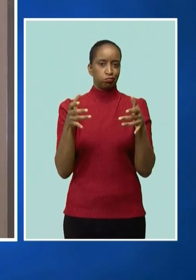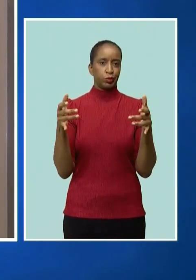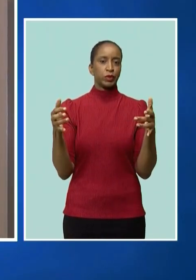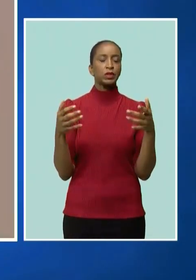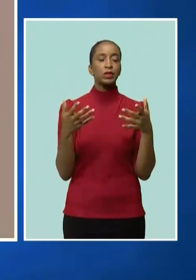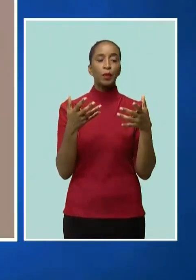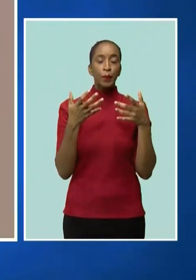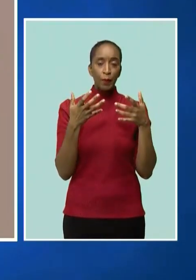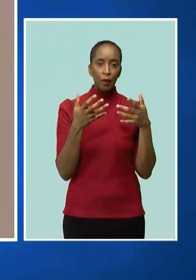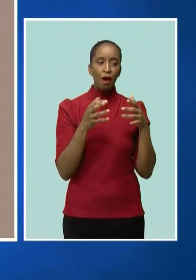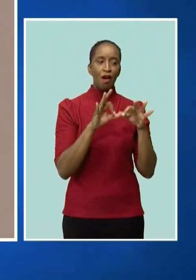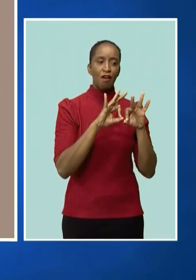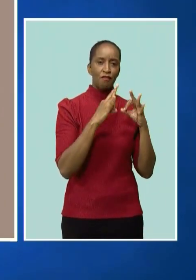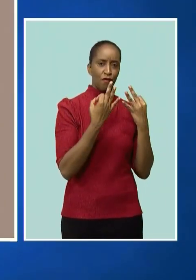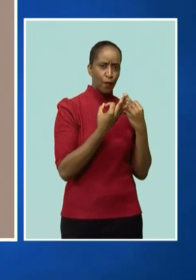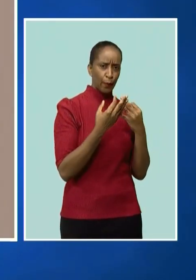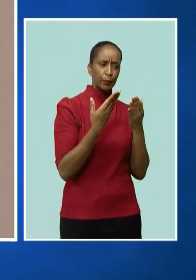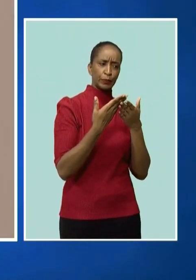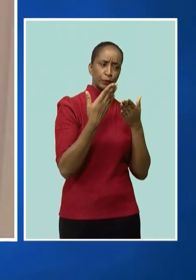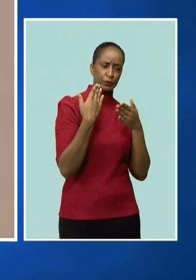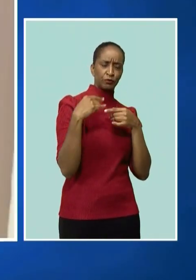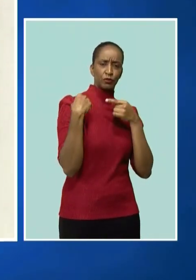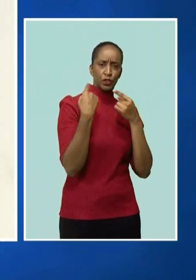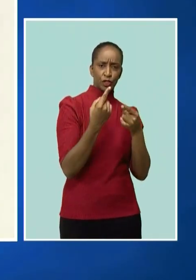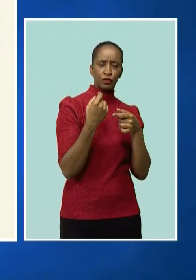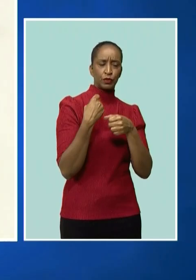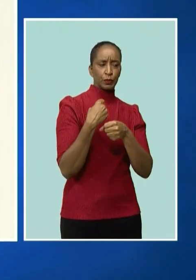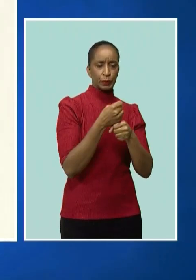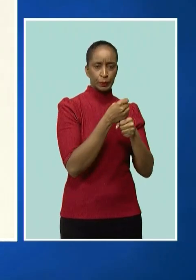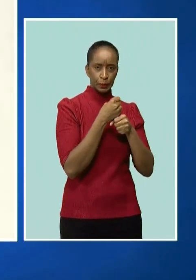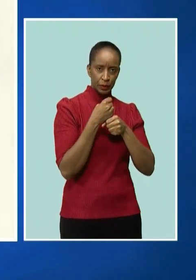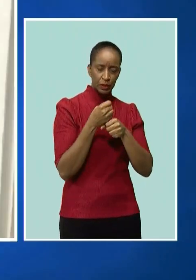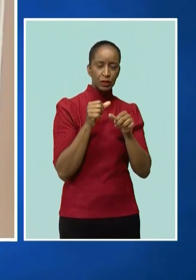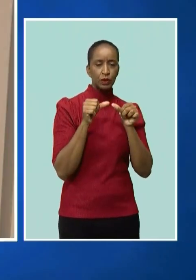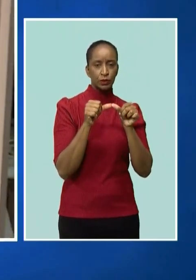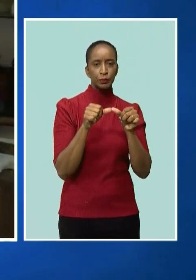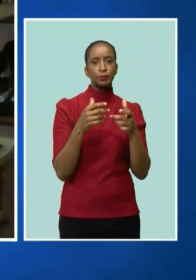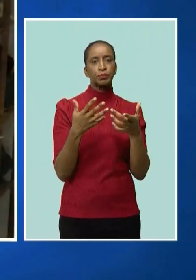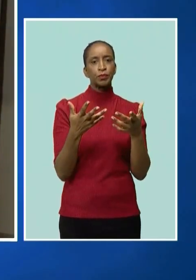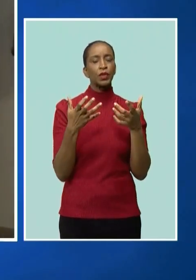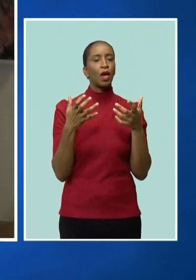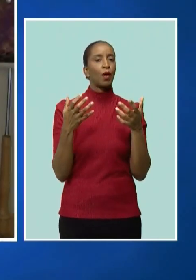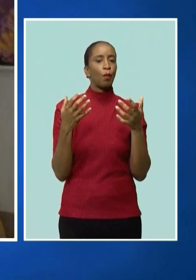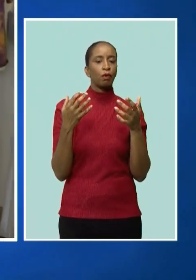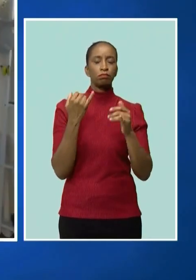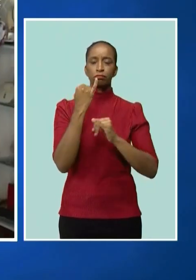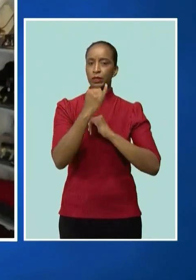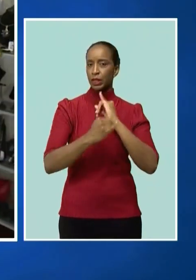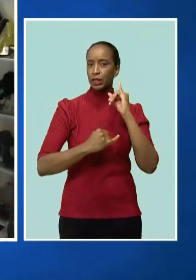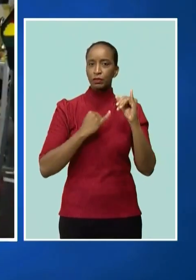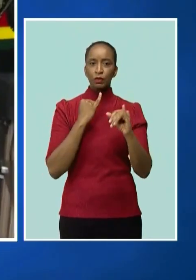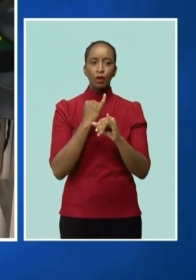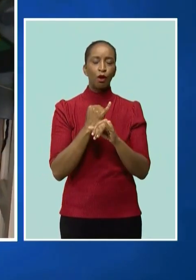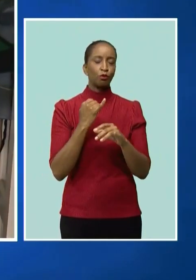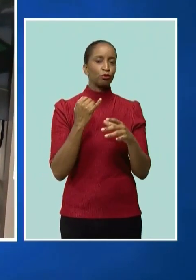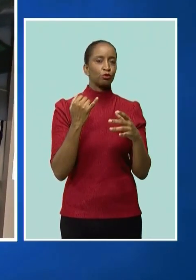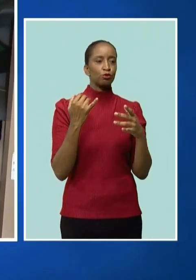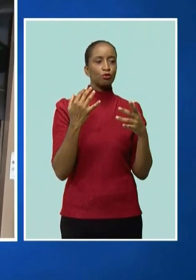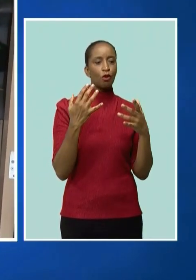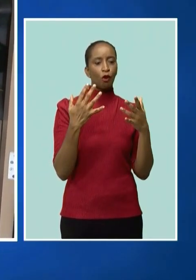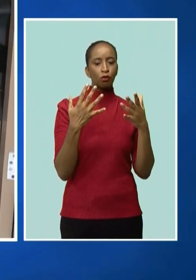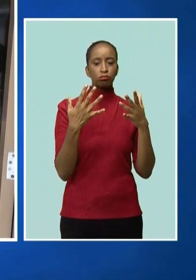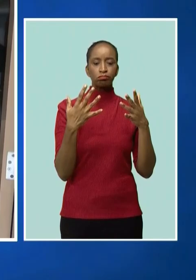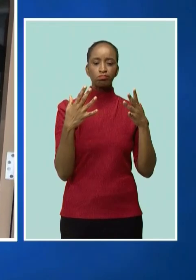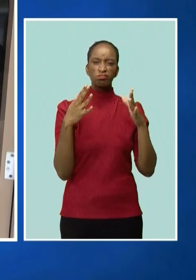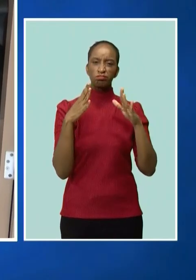important. My plans is to create an international boutique. so that not only in the Caribbean would